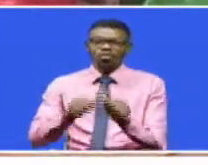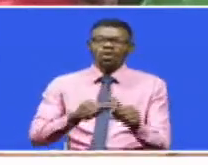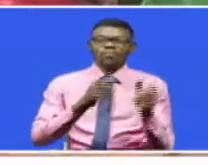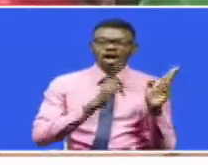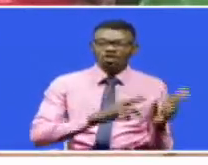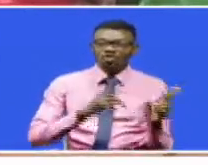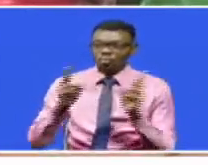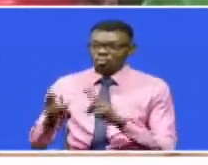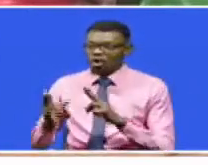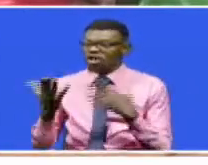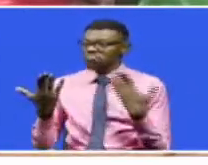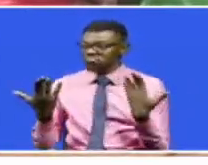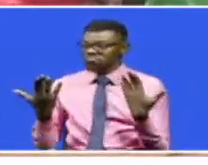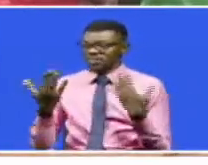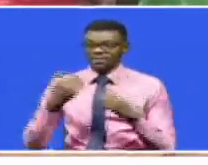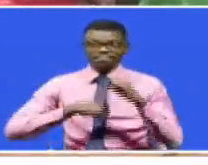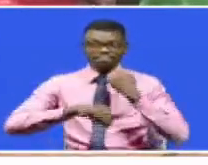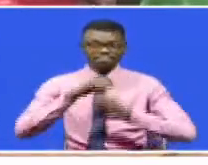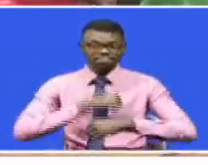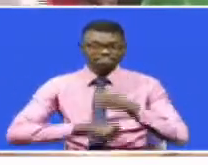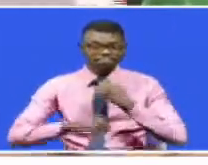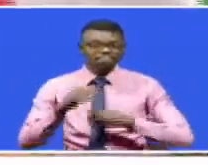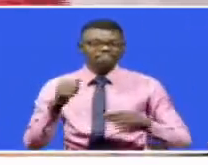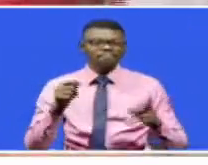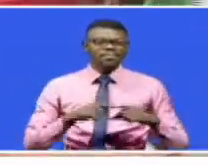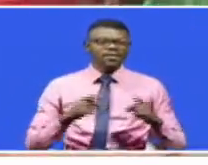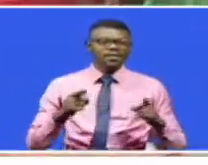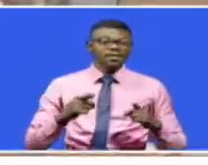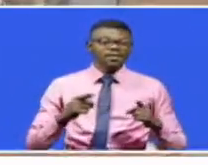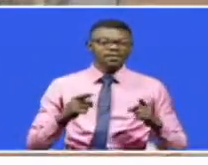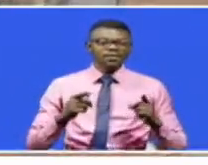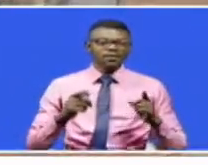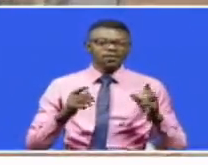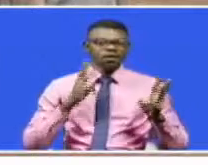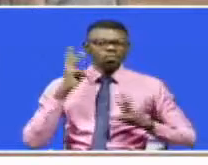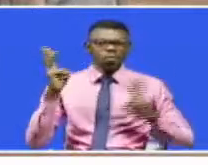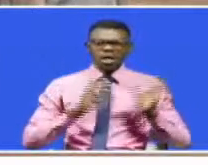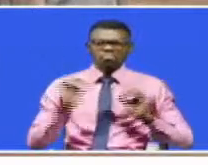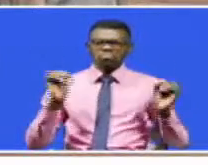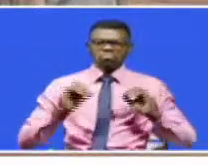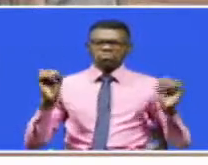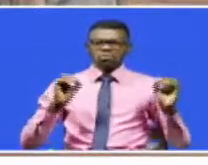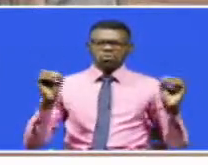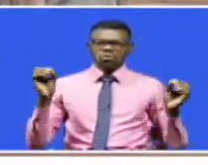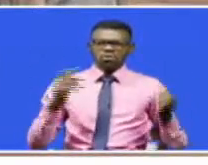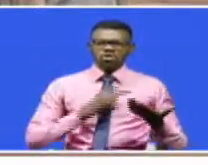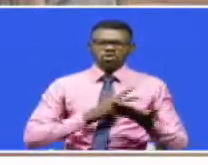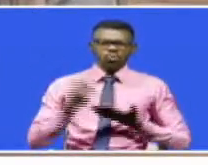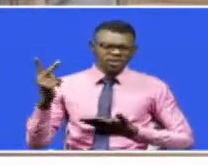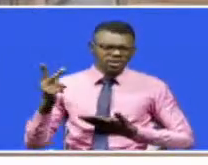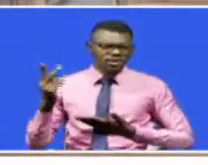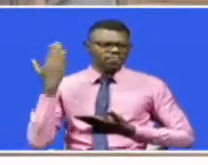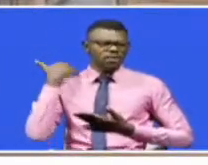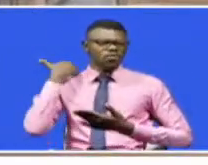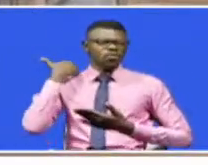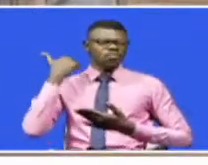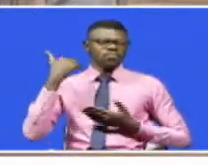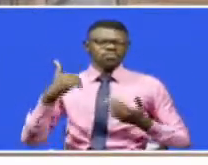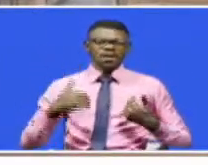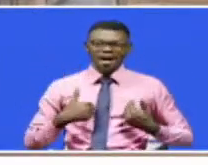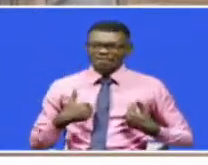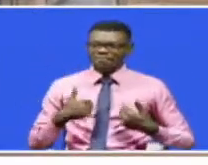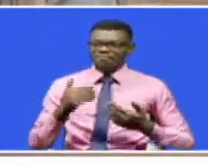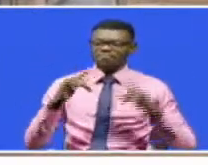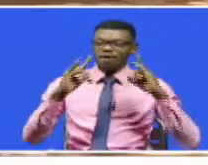Kakuma proceeded with their daily routine, unperturbed by an order issued 2 weeks ago to have, among others, the